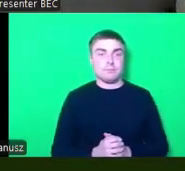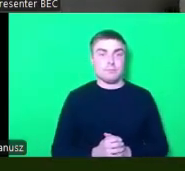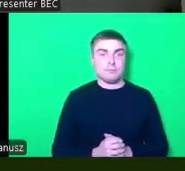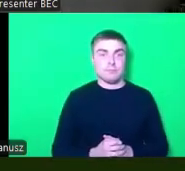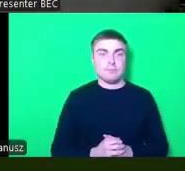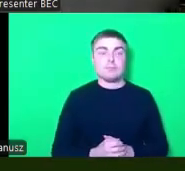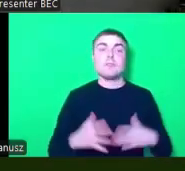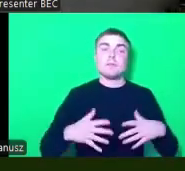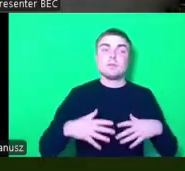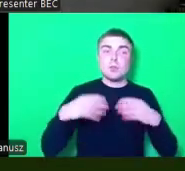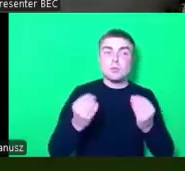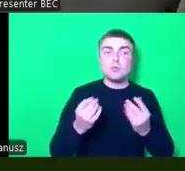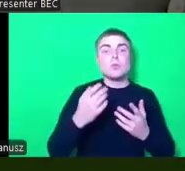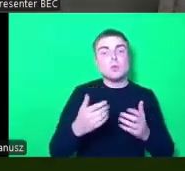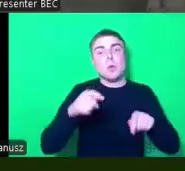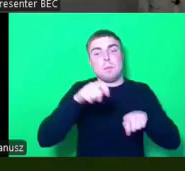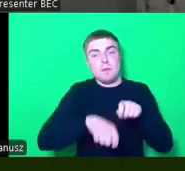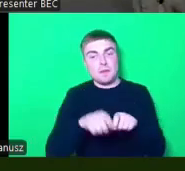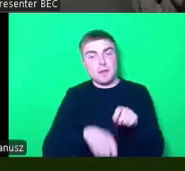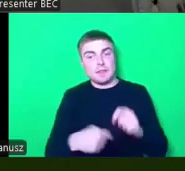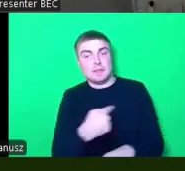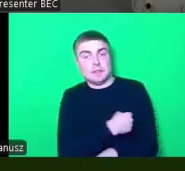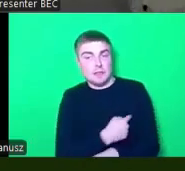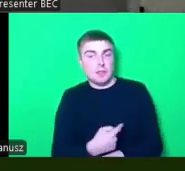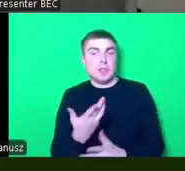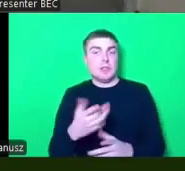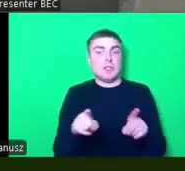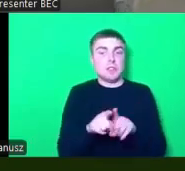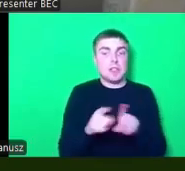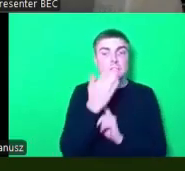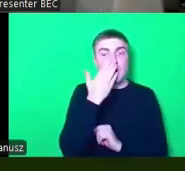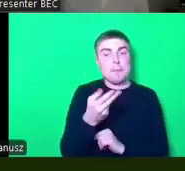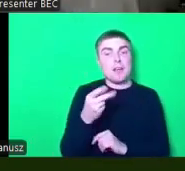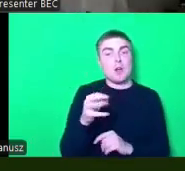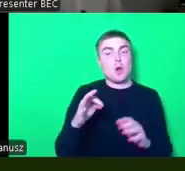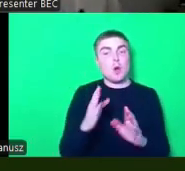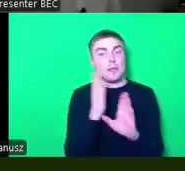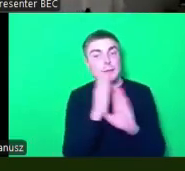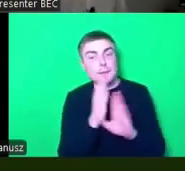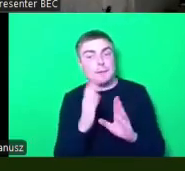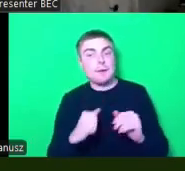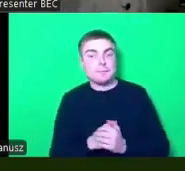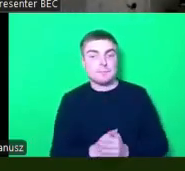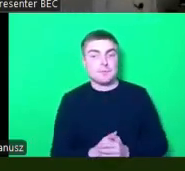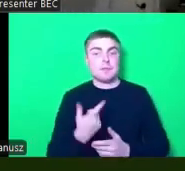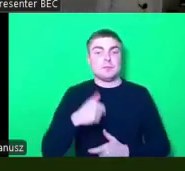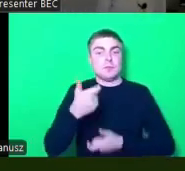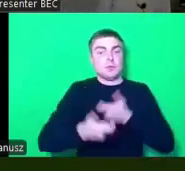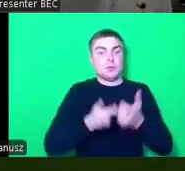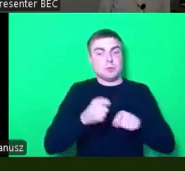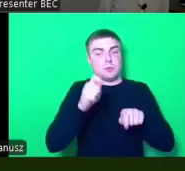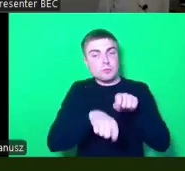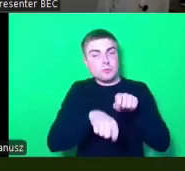forest the climate or the microclimate, but what we did was to measure the physiologically equivalent temperature,